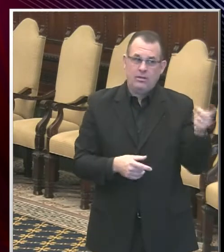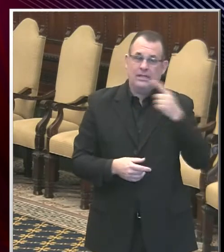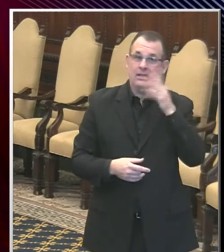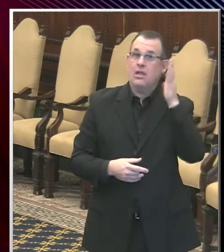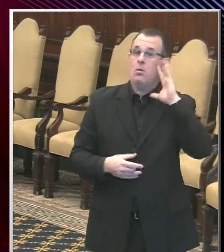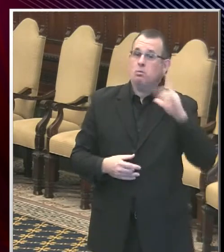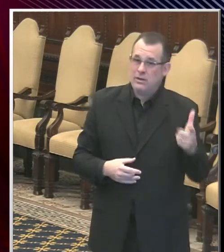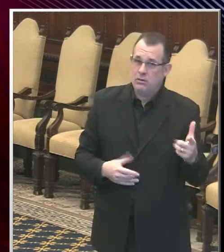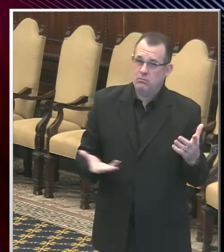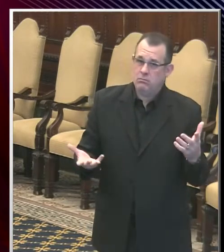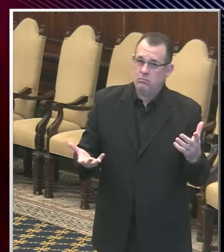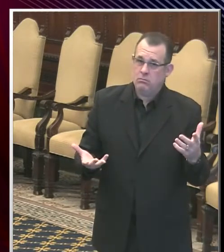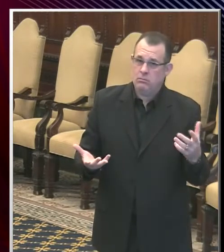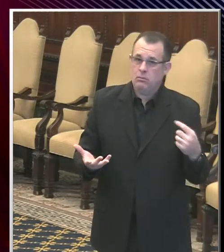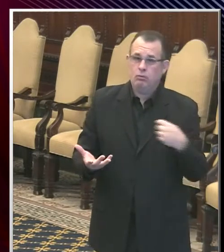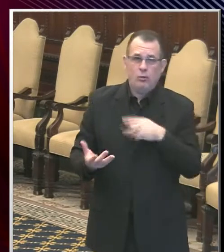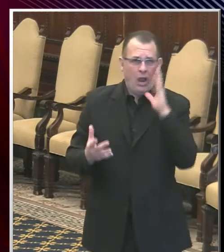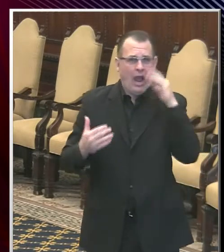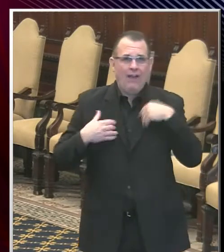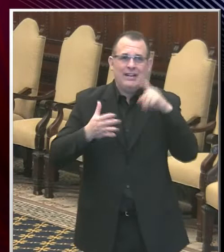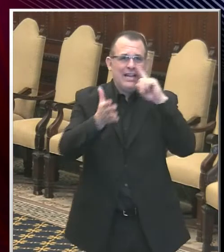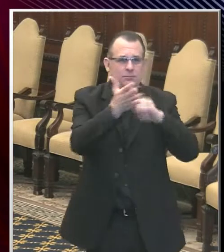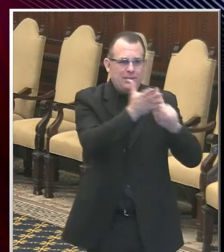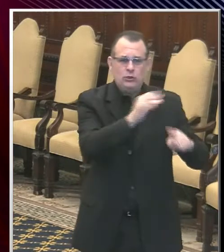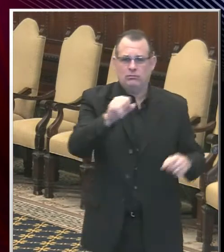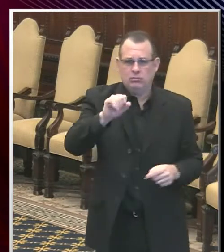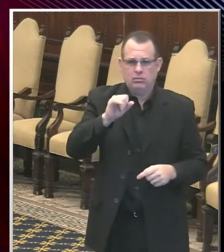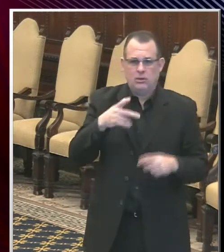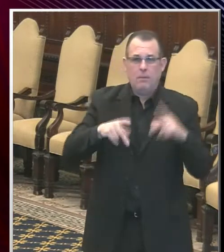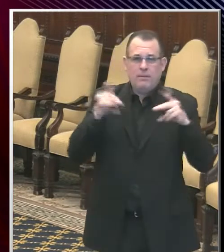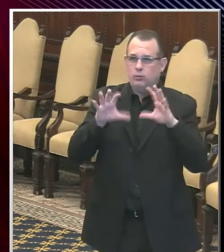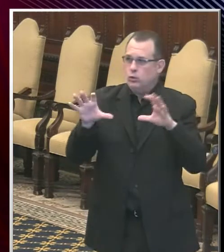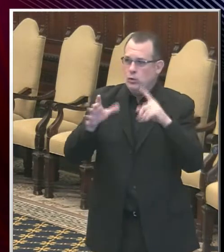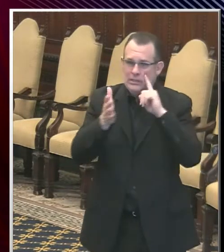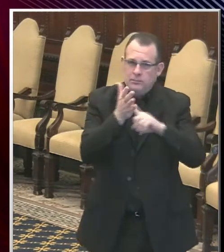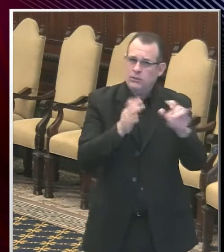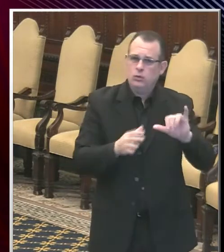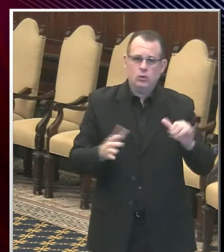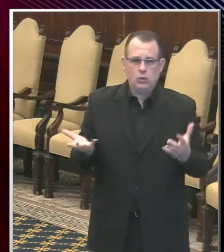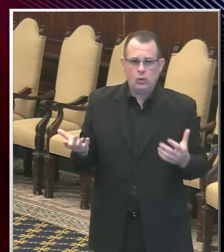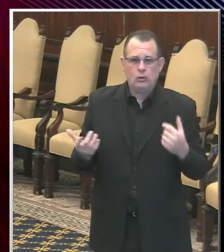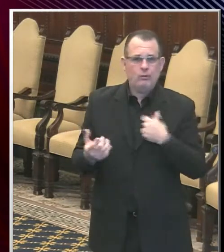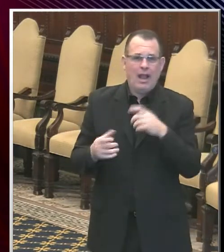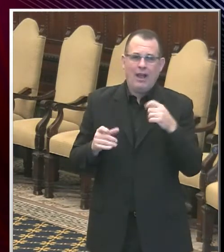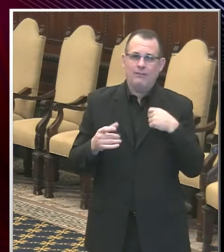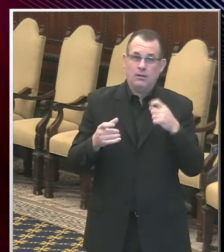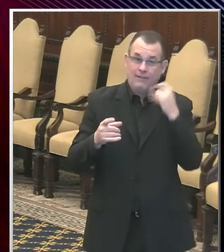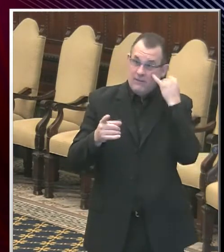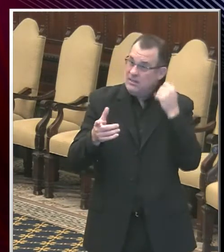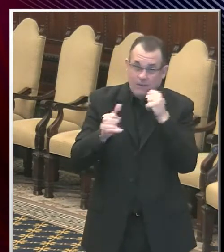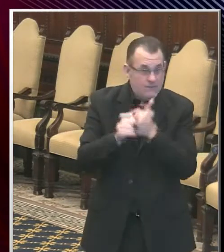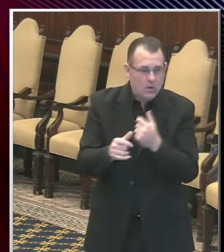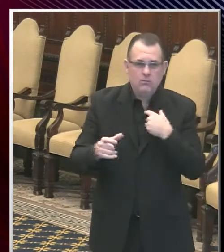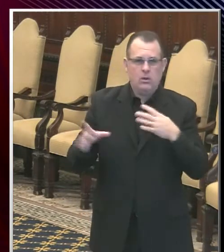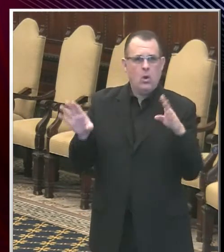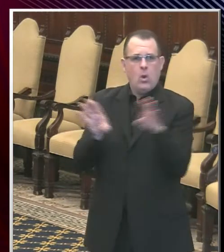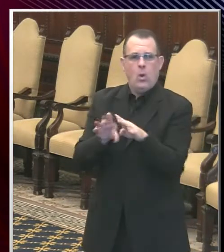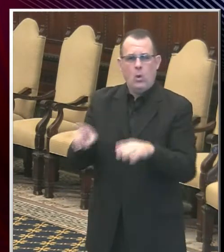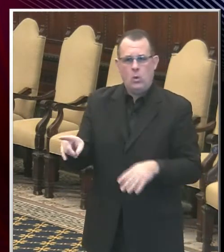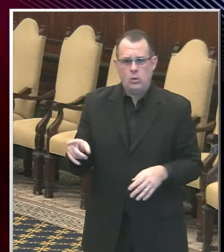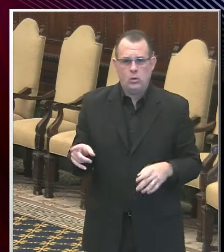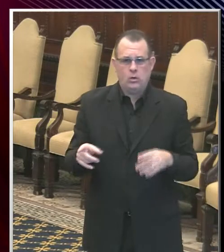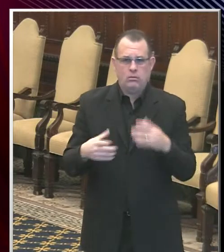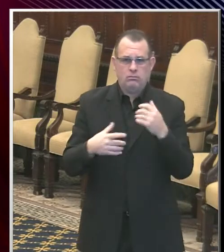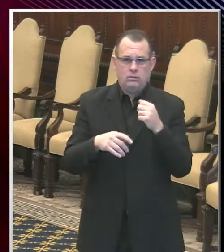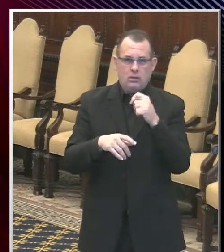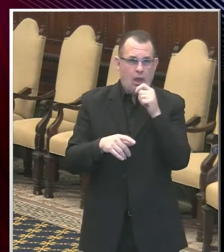recommended. We will have inspections. We will have people that are doing inspections, and we do have the ability to shut down work sites that are